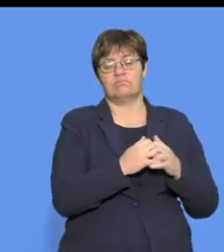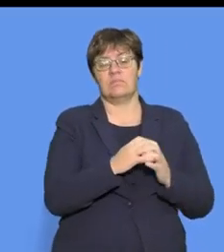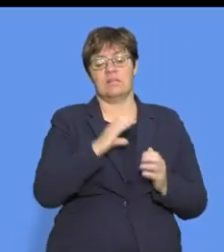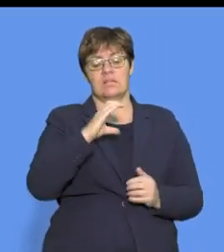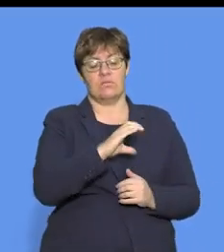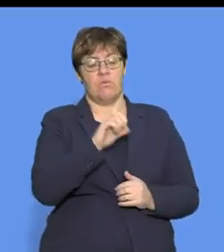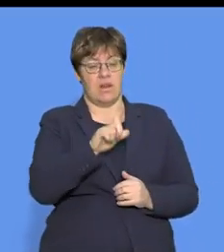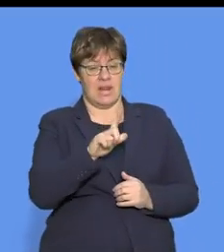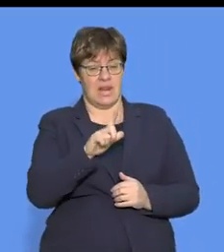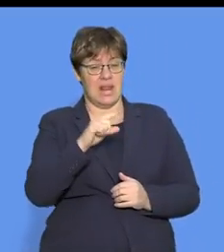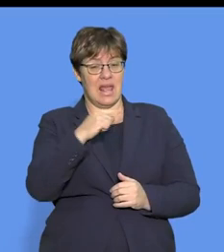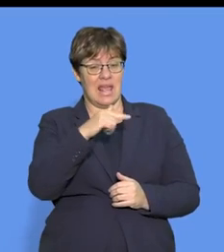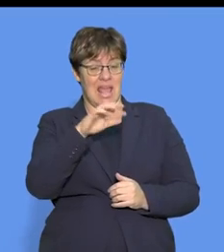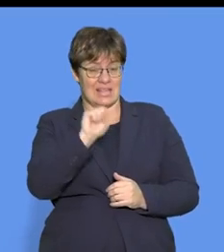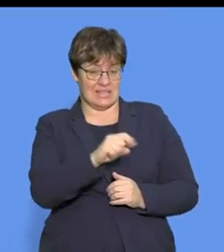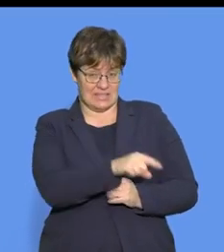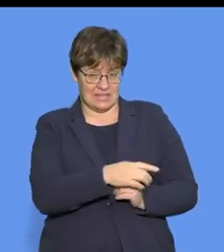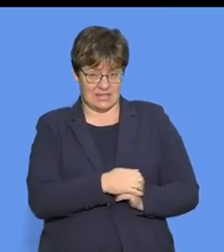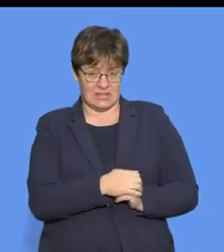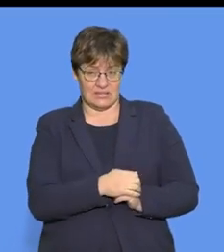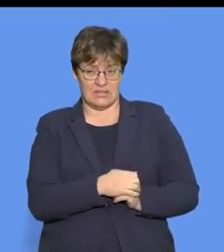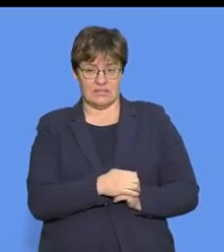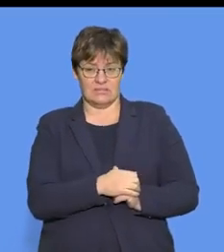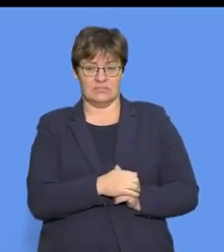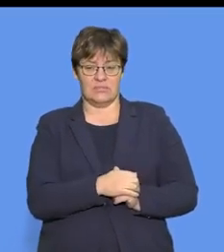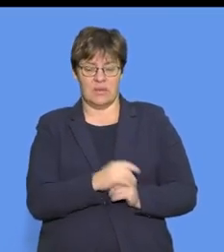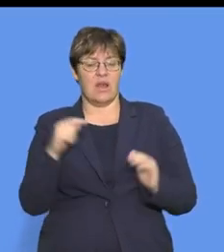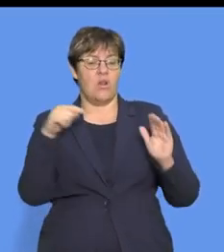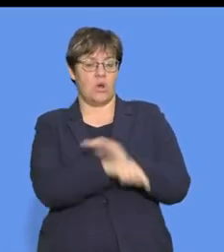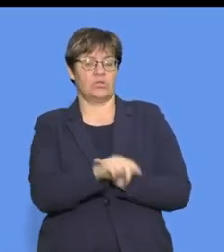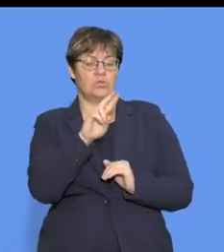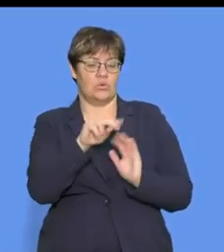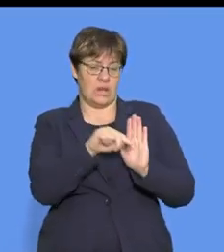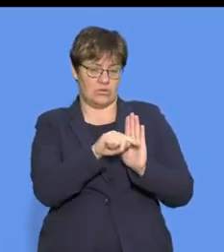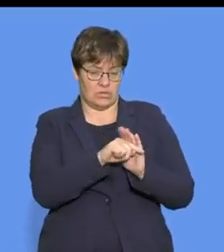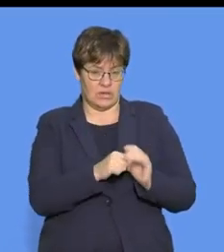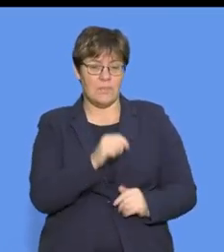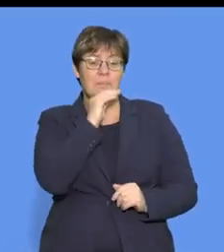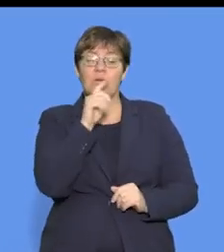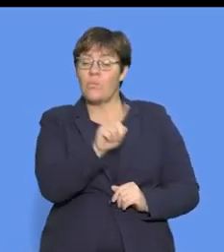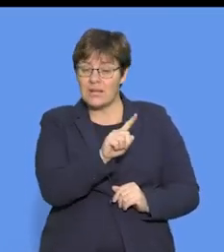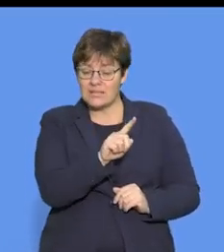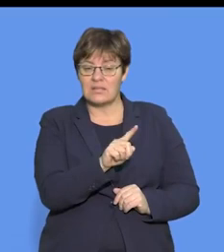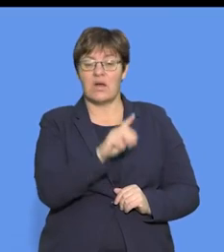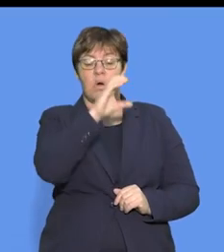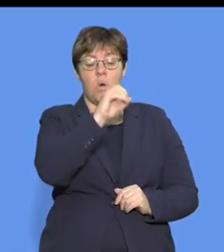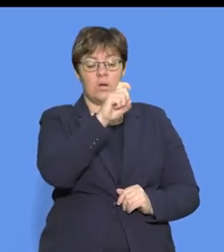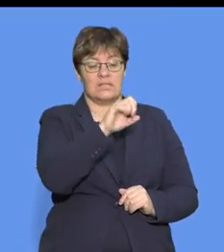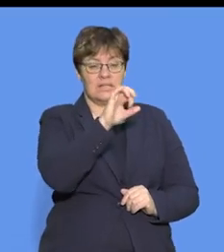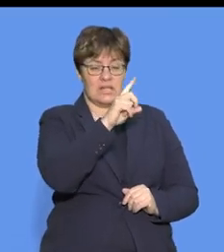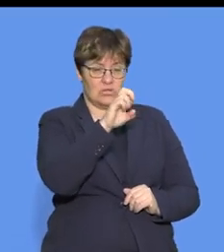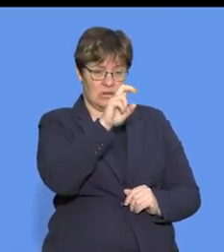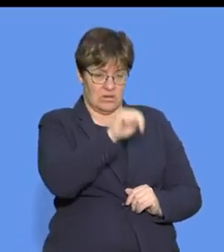electrons to form chlorine gas, and we've got 2 electrons being lost. That is